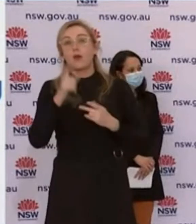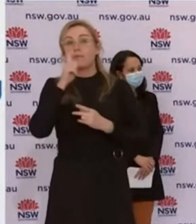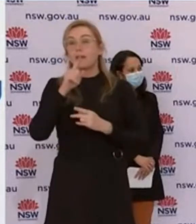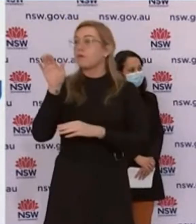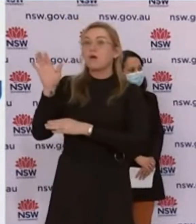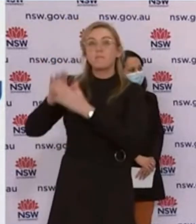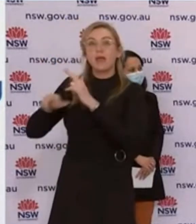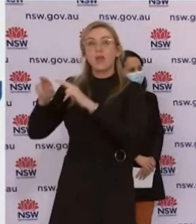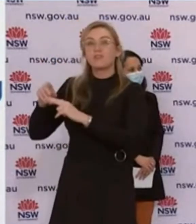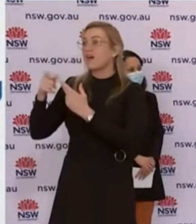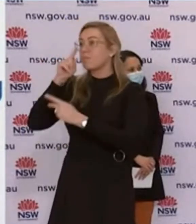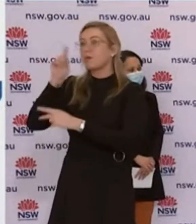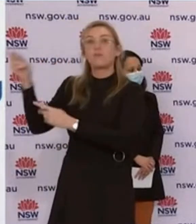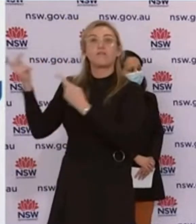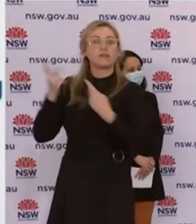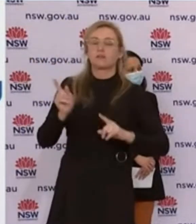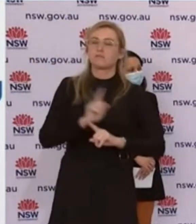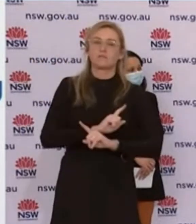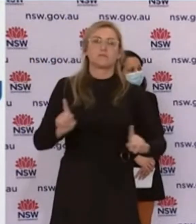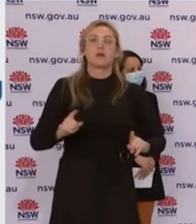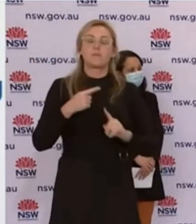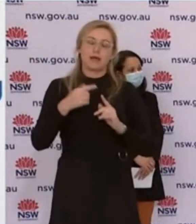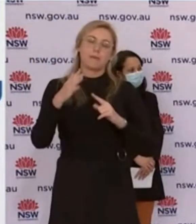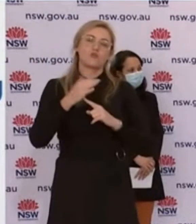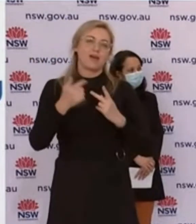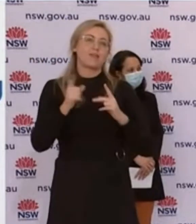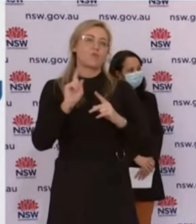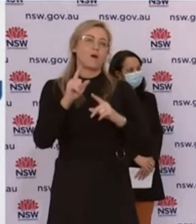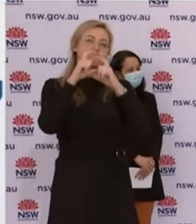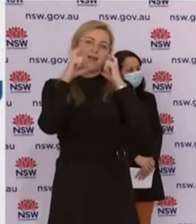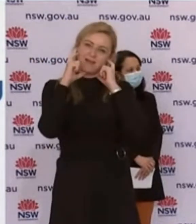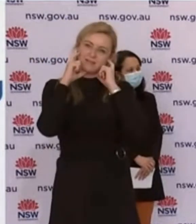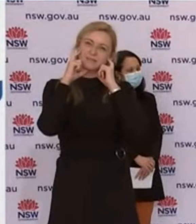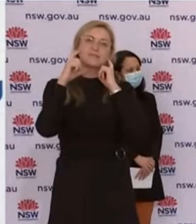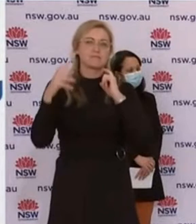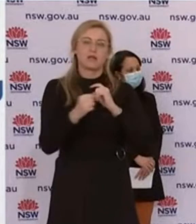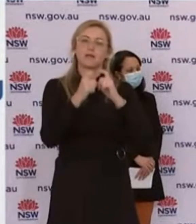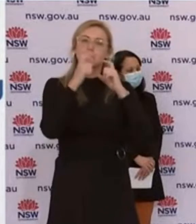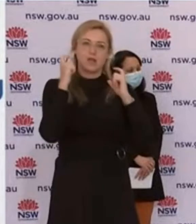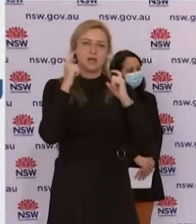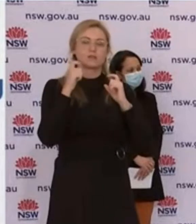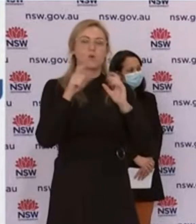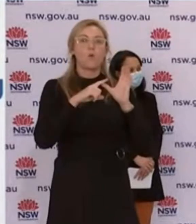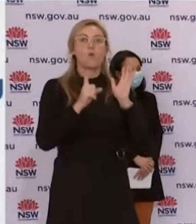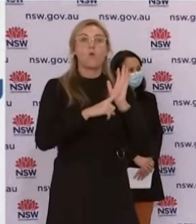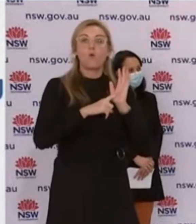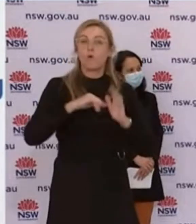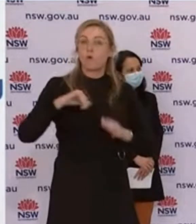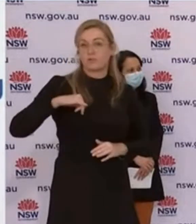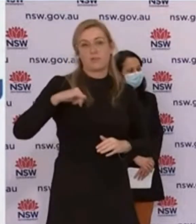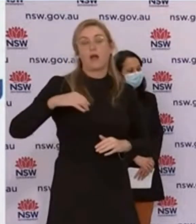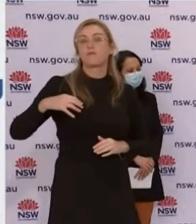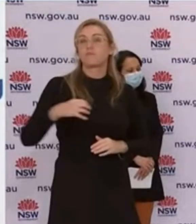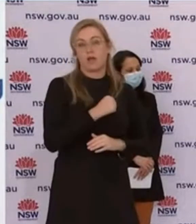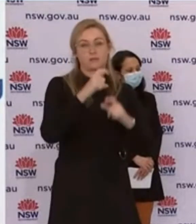external visitors to school sites. And the mask wearing, I think, is a really important element. So obviously mandatory mask wearing for all of our staff on all of